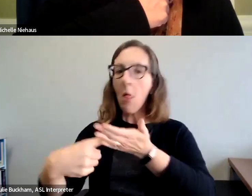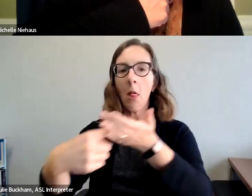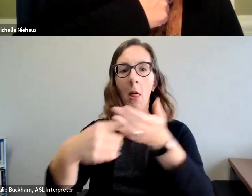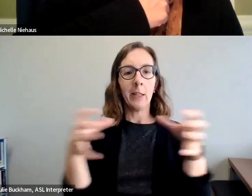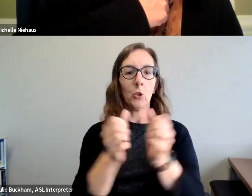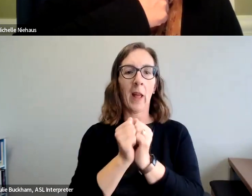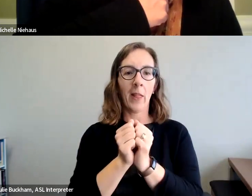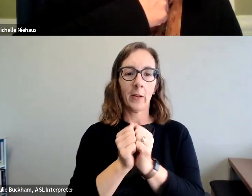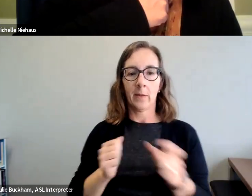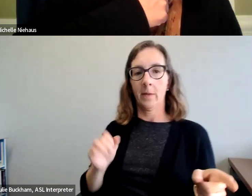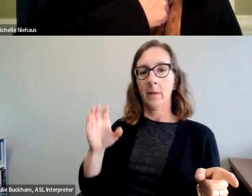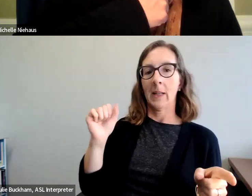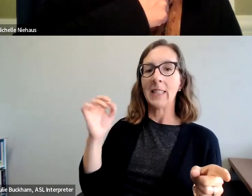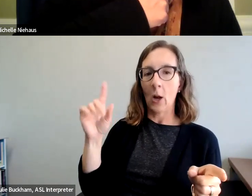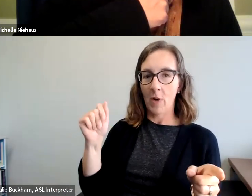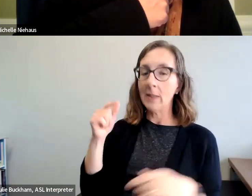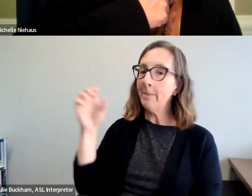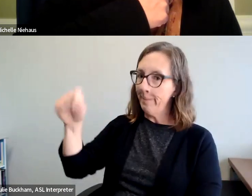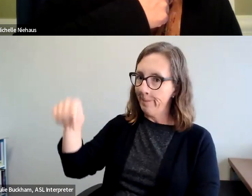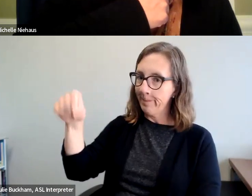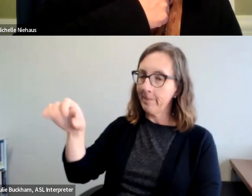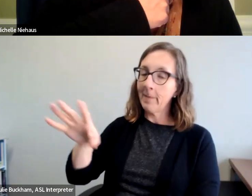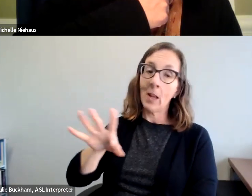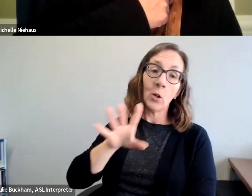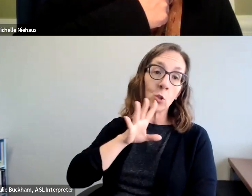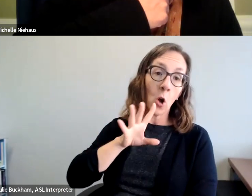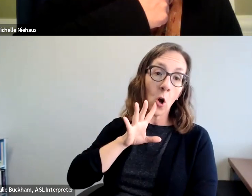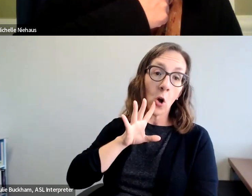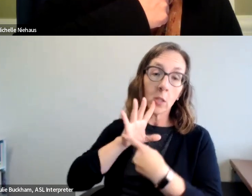Yeah, talking, whether it's parent to child,